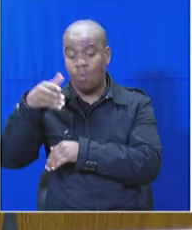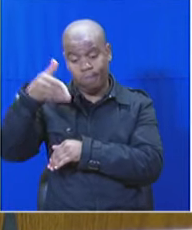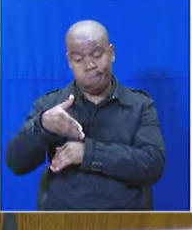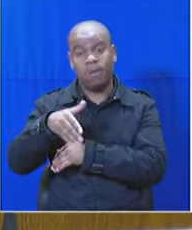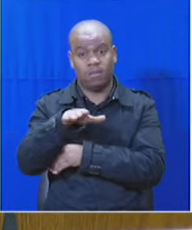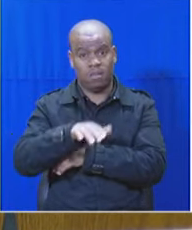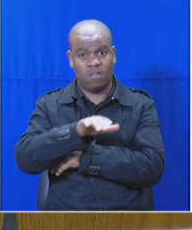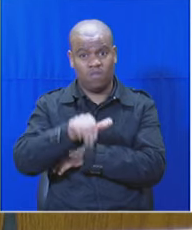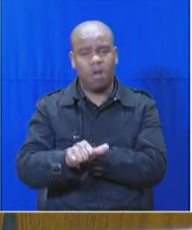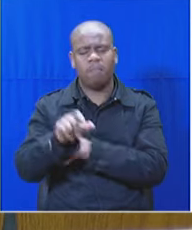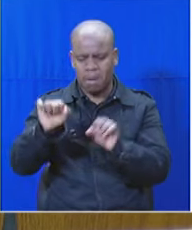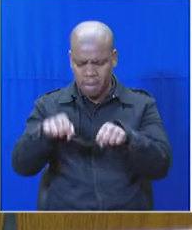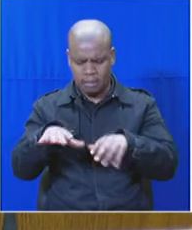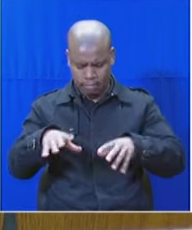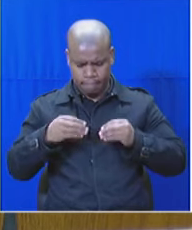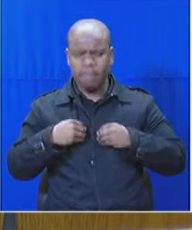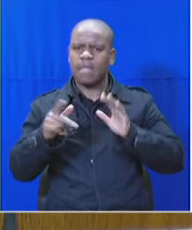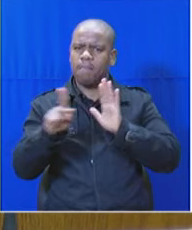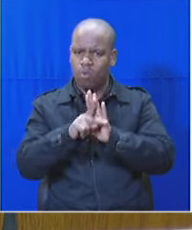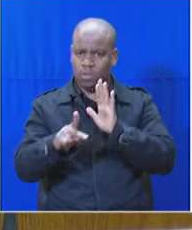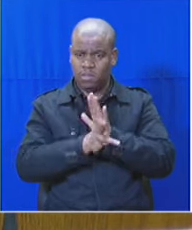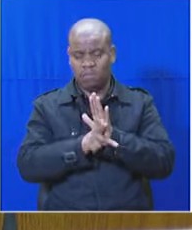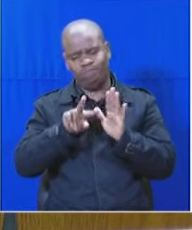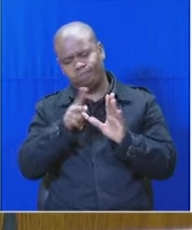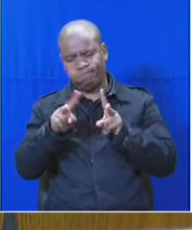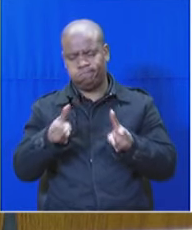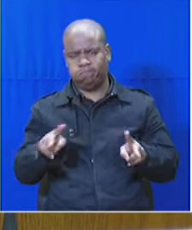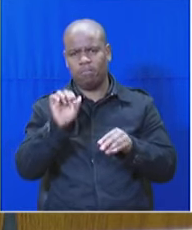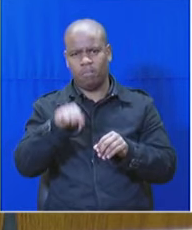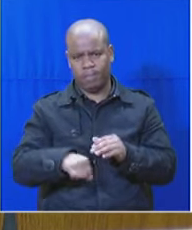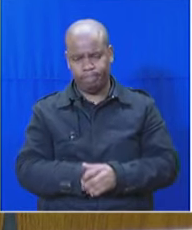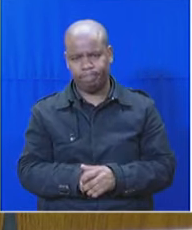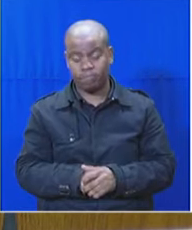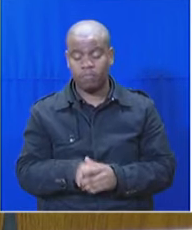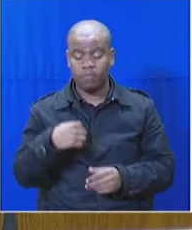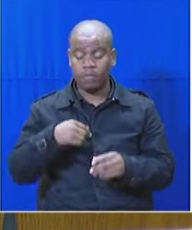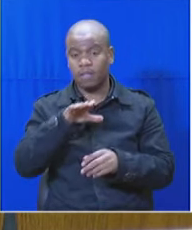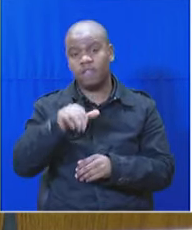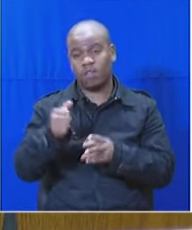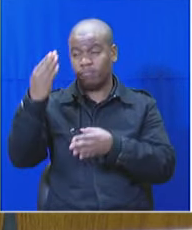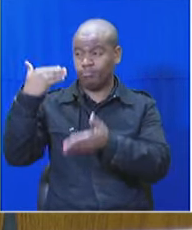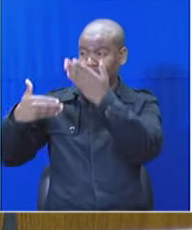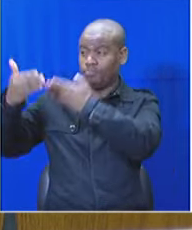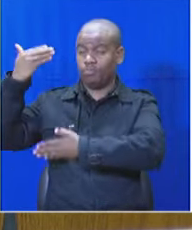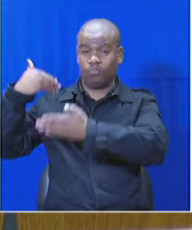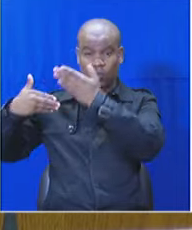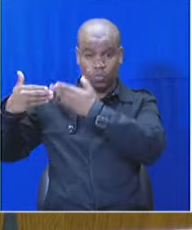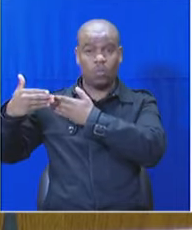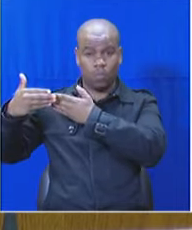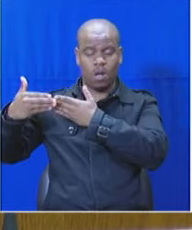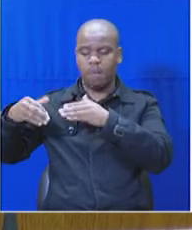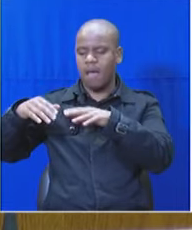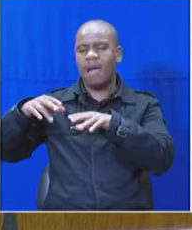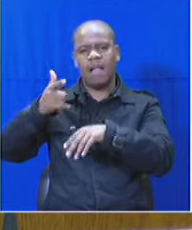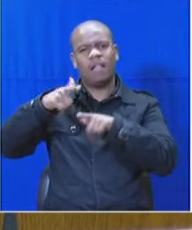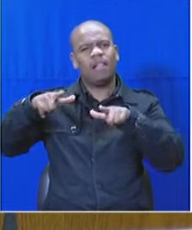they adapt accordingly. We have looked at South Africa's history of land ownership patterns since the